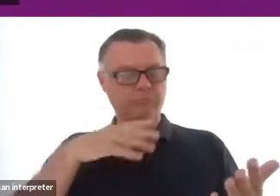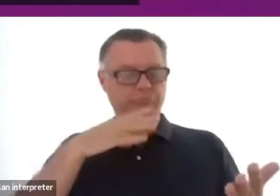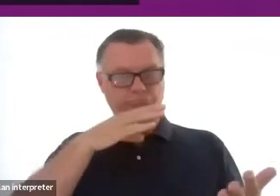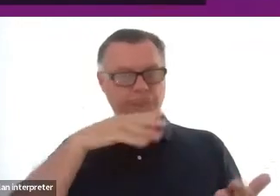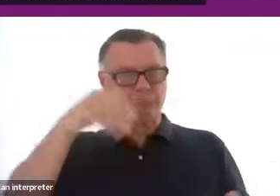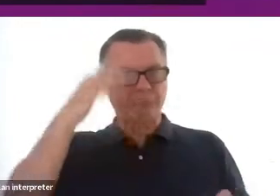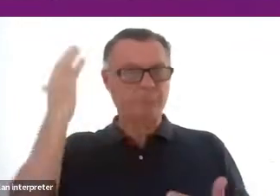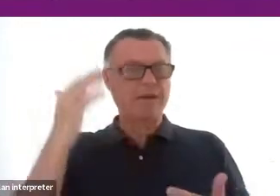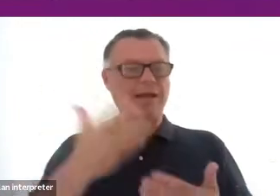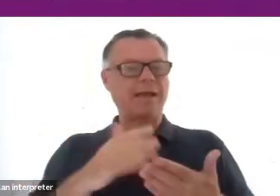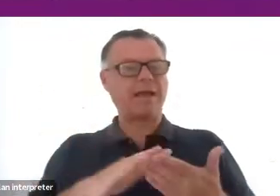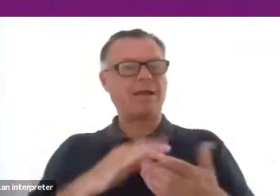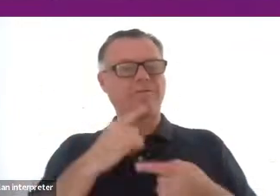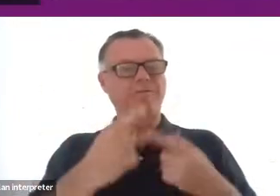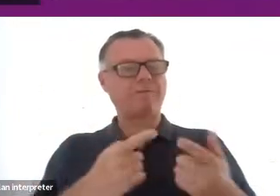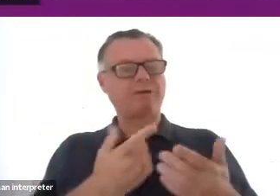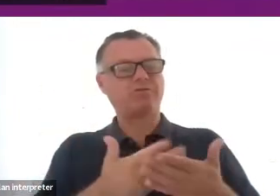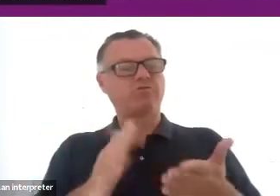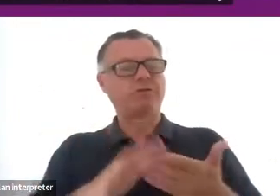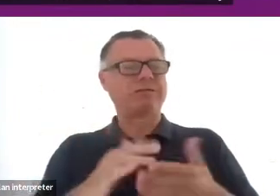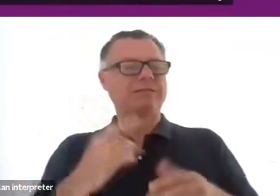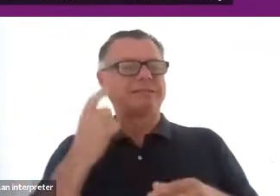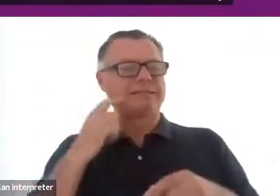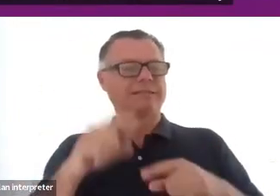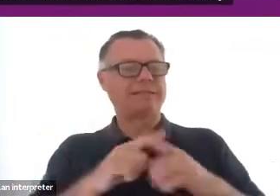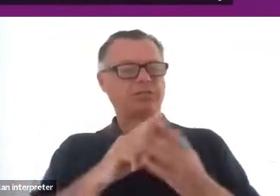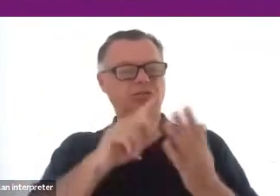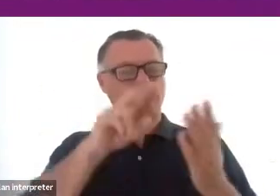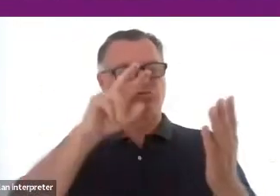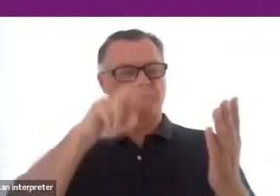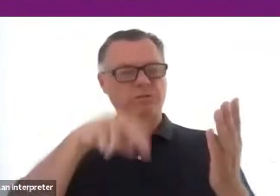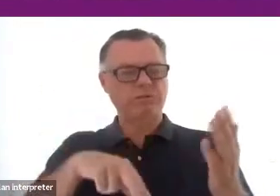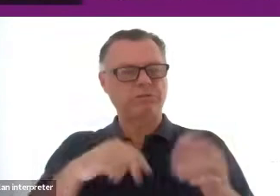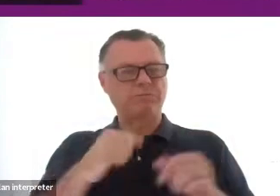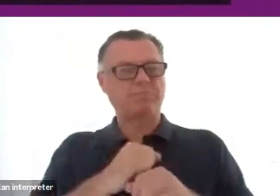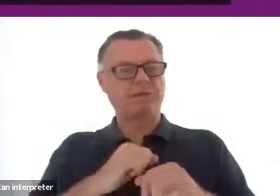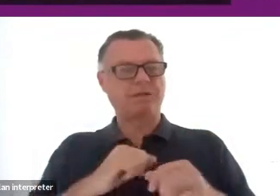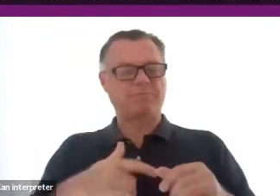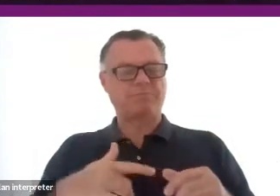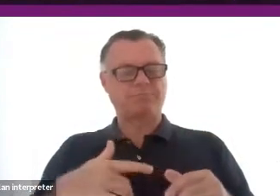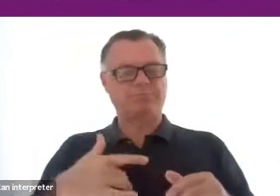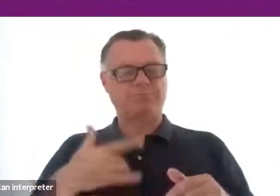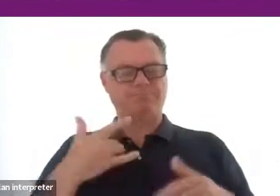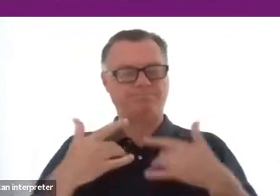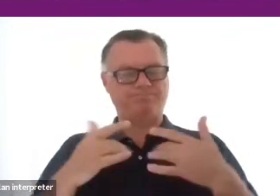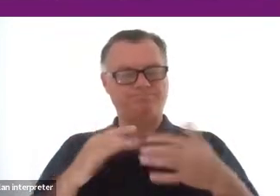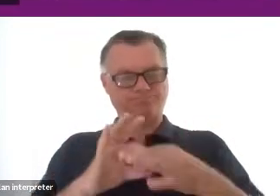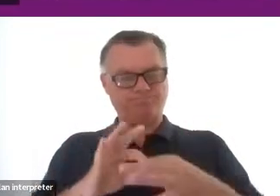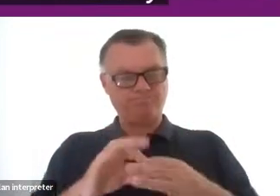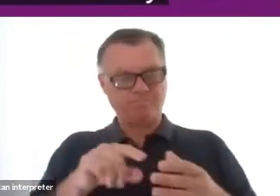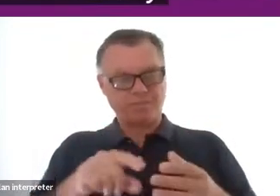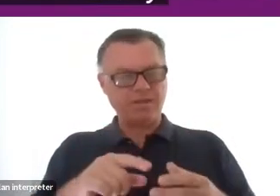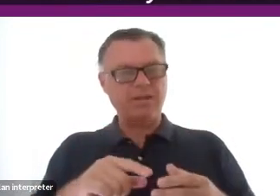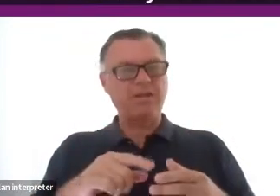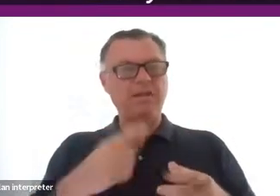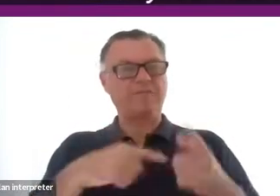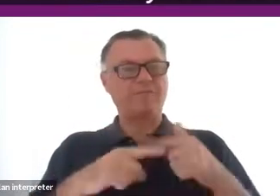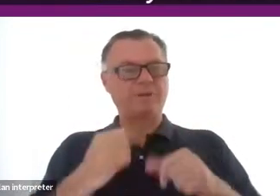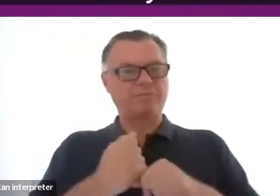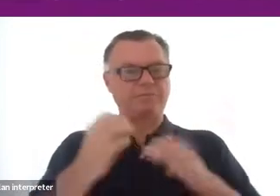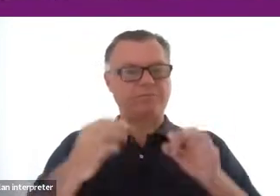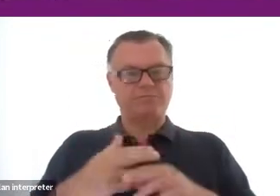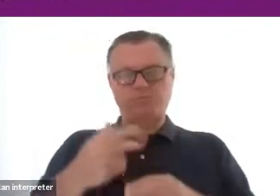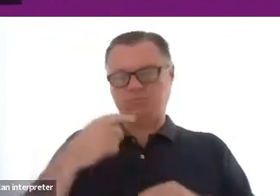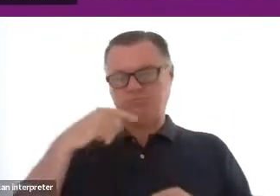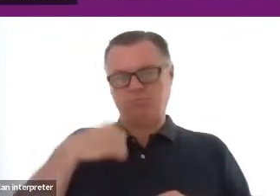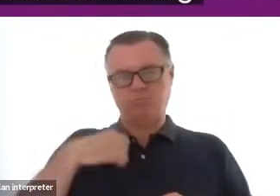And without that translation, without that context, making truly informed decisions about what to do next is incredibly difficult.